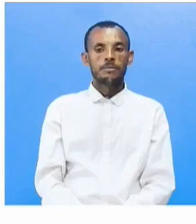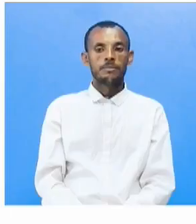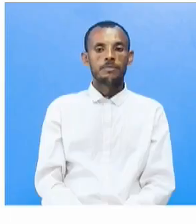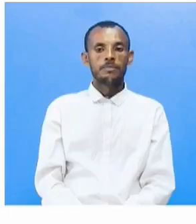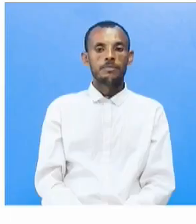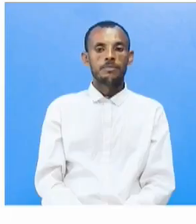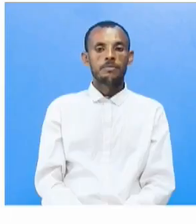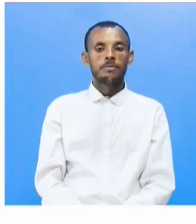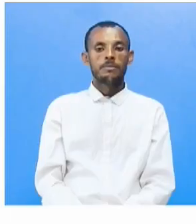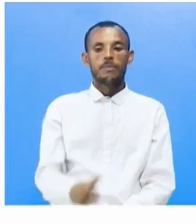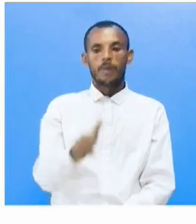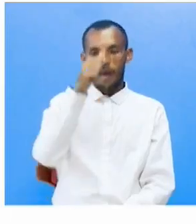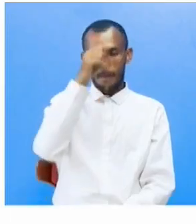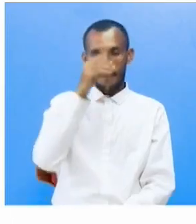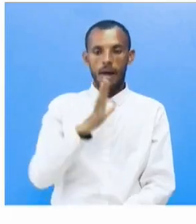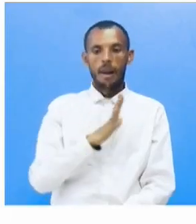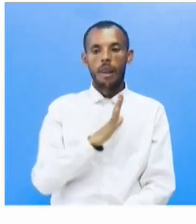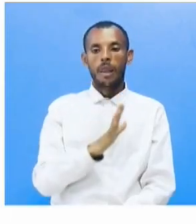A man